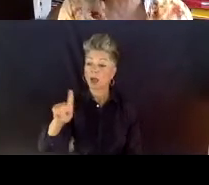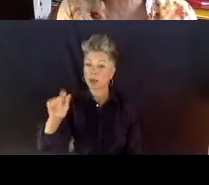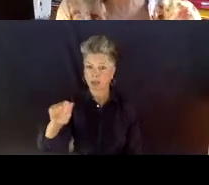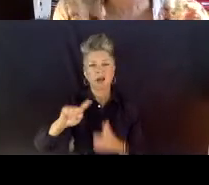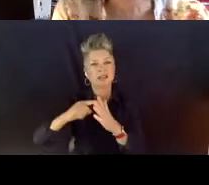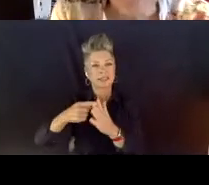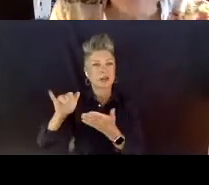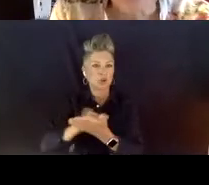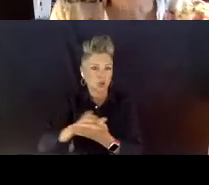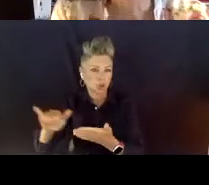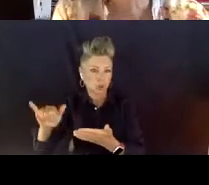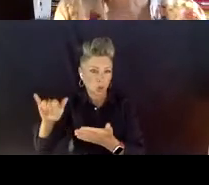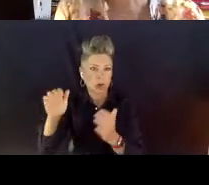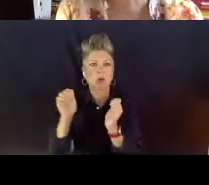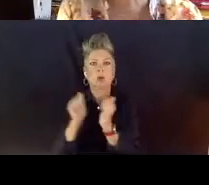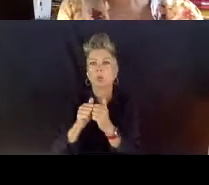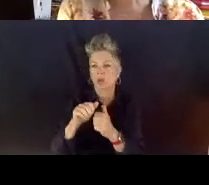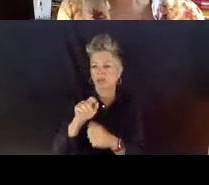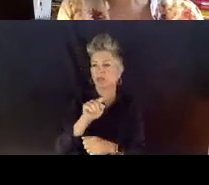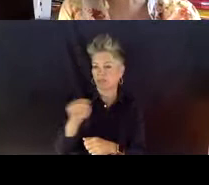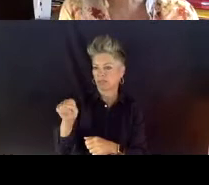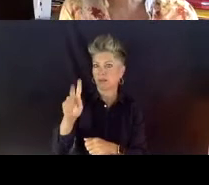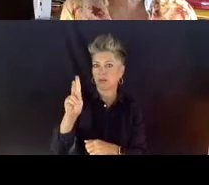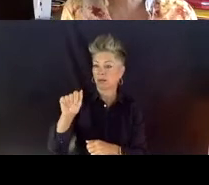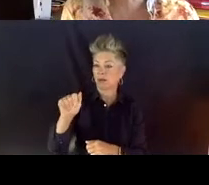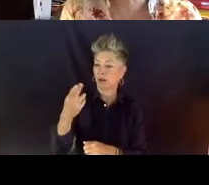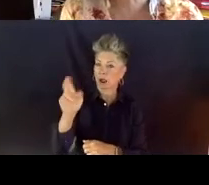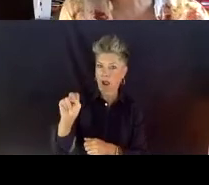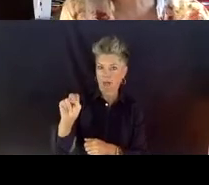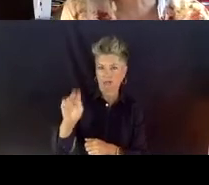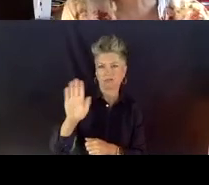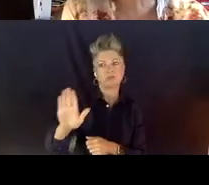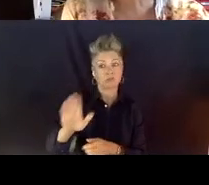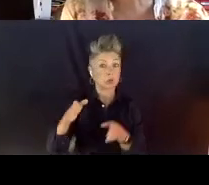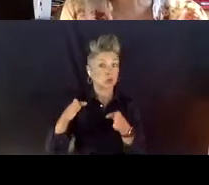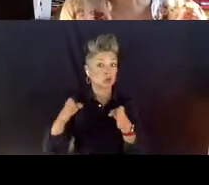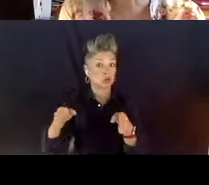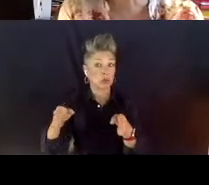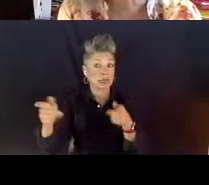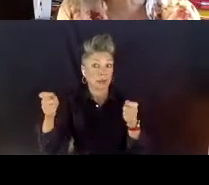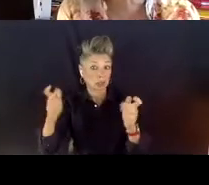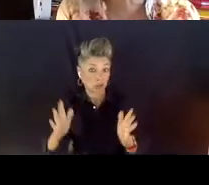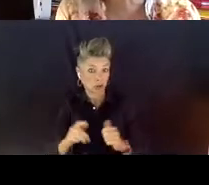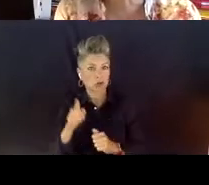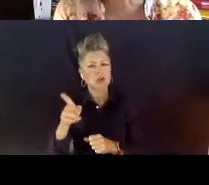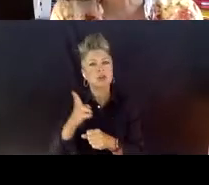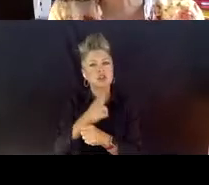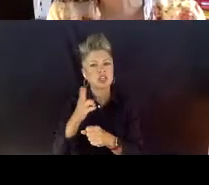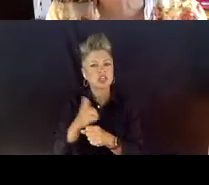Sharik Khan, their street commissioner, where she used underused streets,